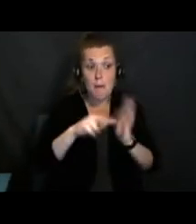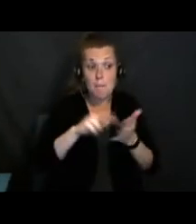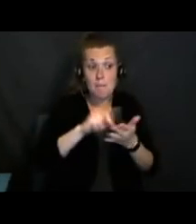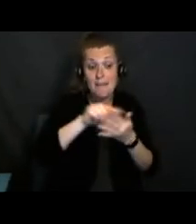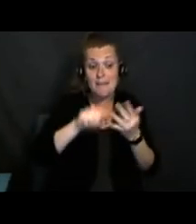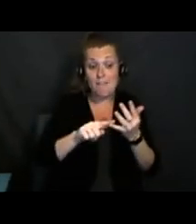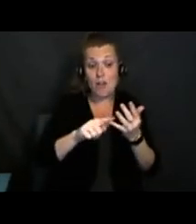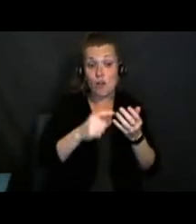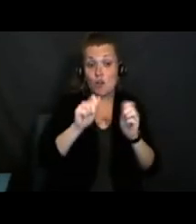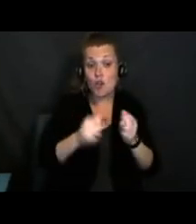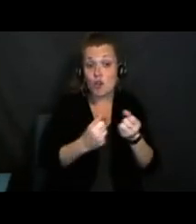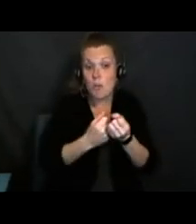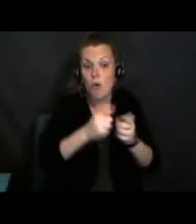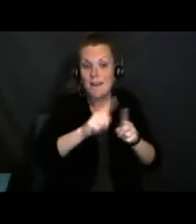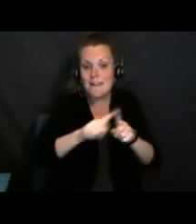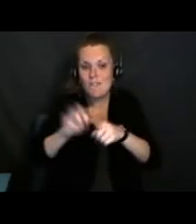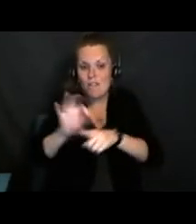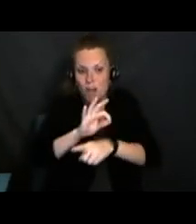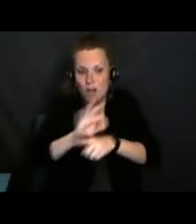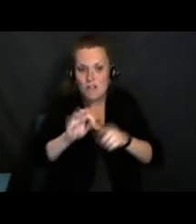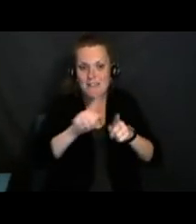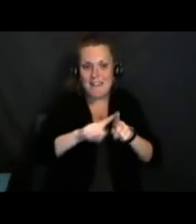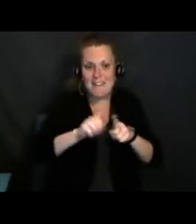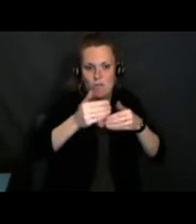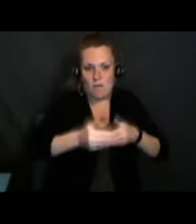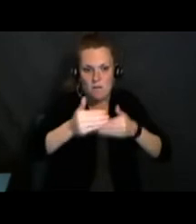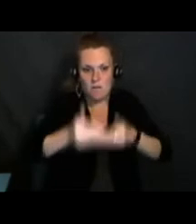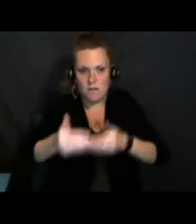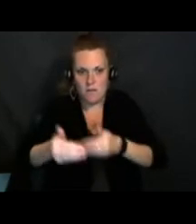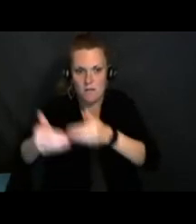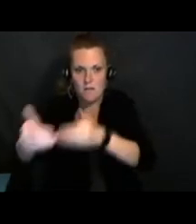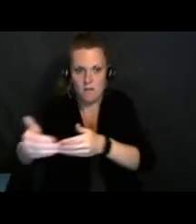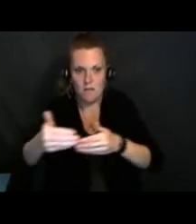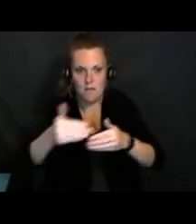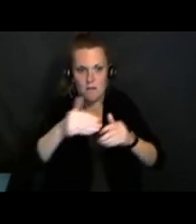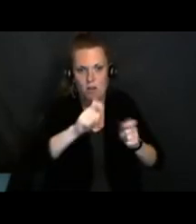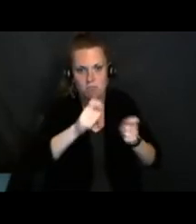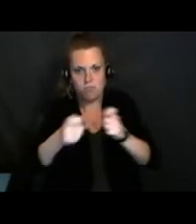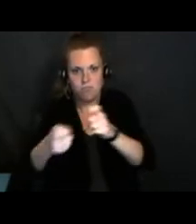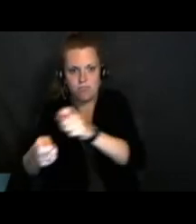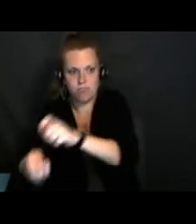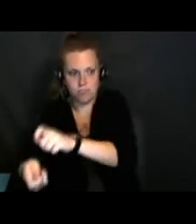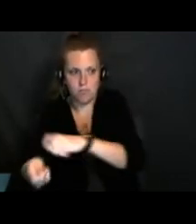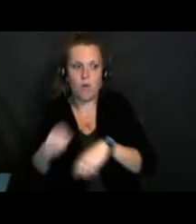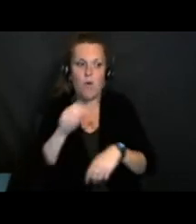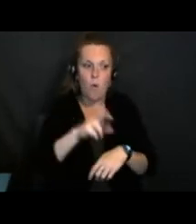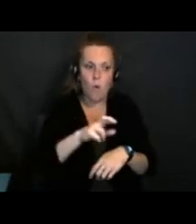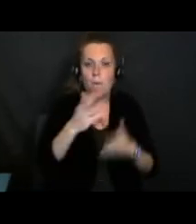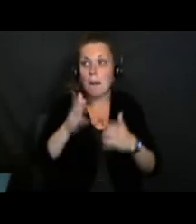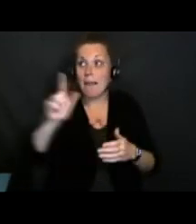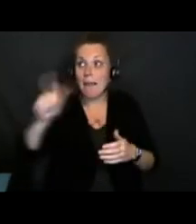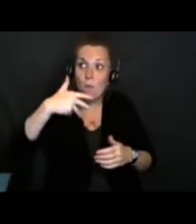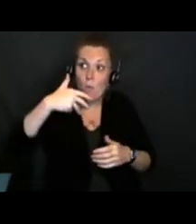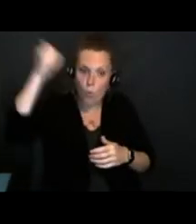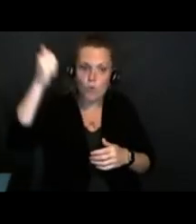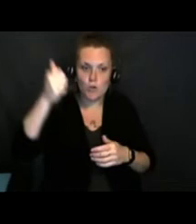at different stages. It remains possible that finger gnosis support other aspects of numerical learning at later stages